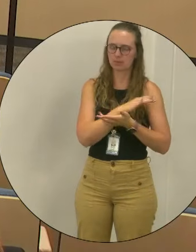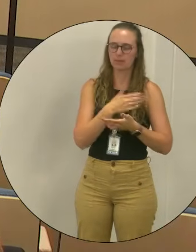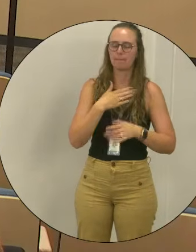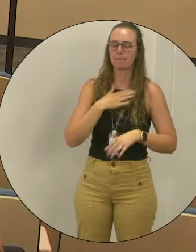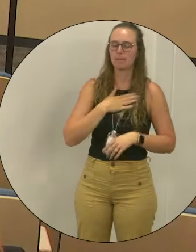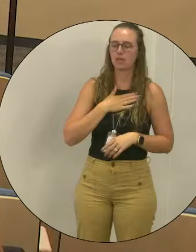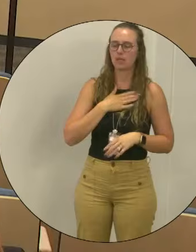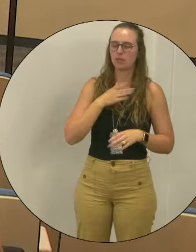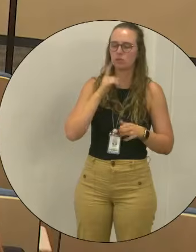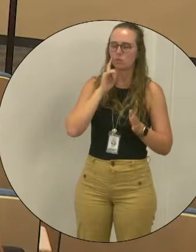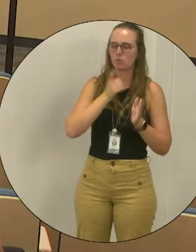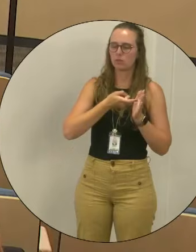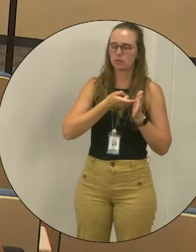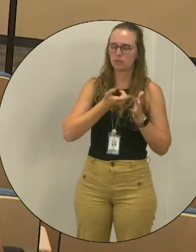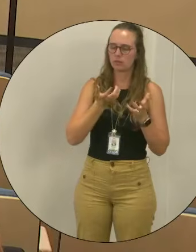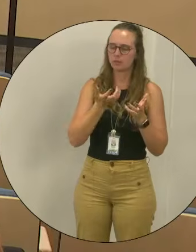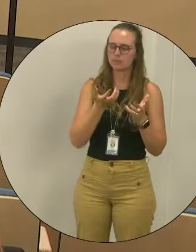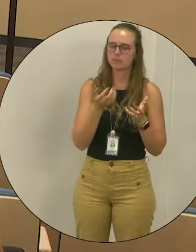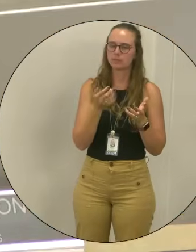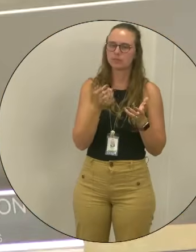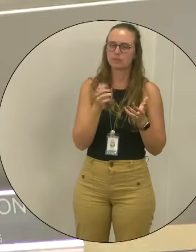my noticing was that